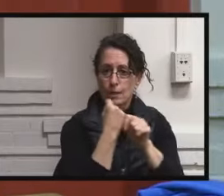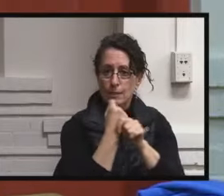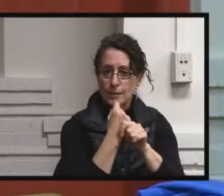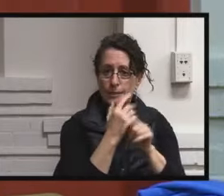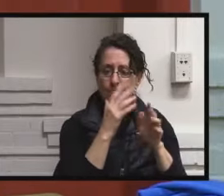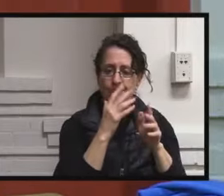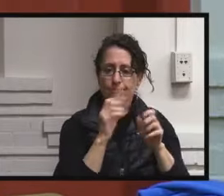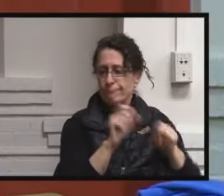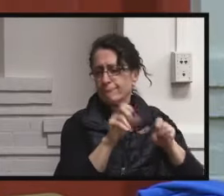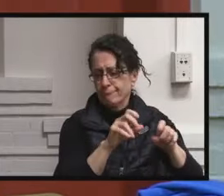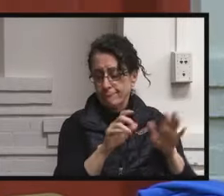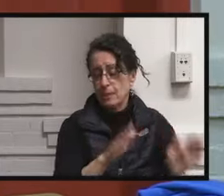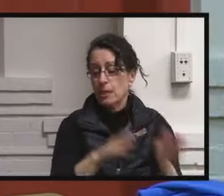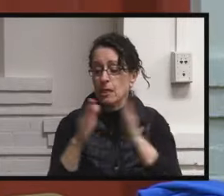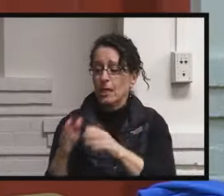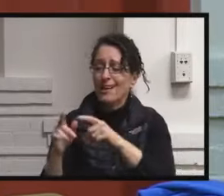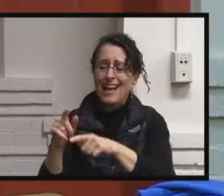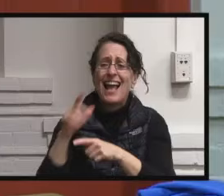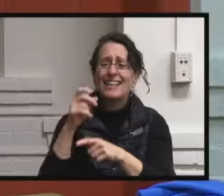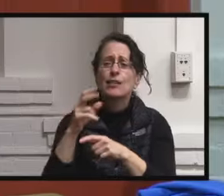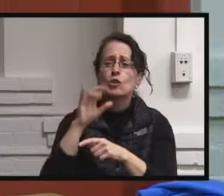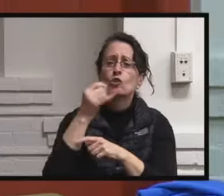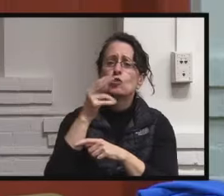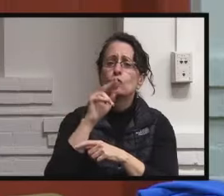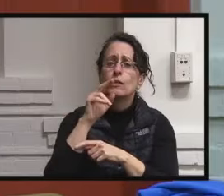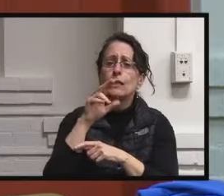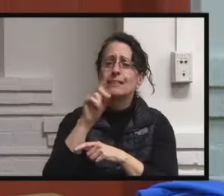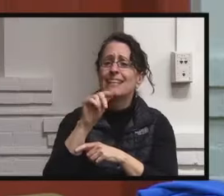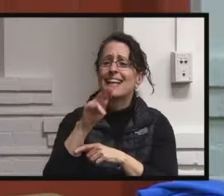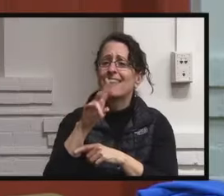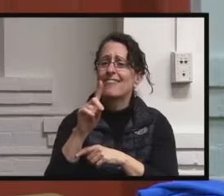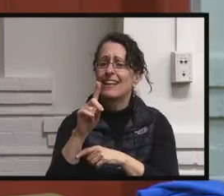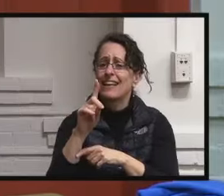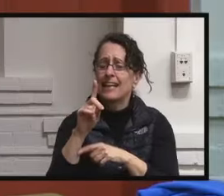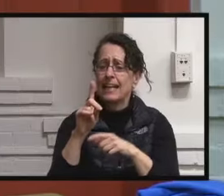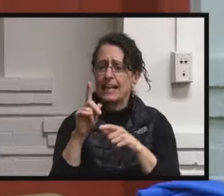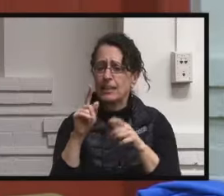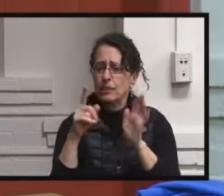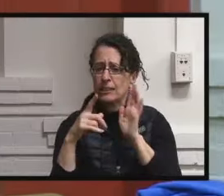that that John was that David was talking about.